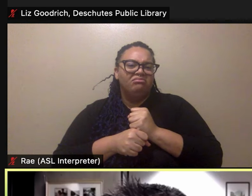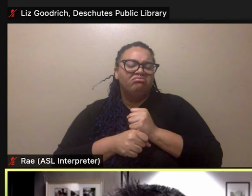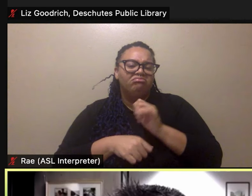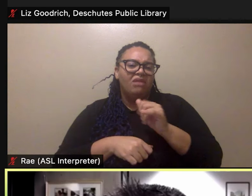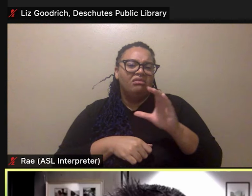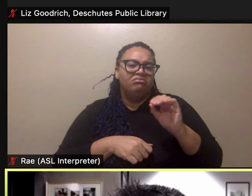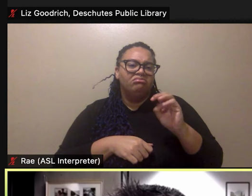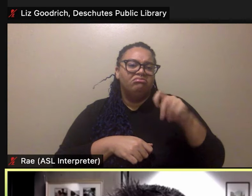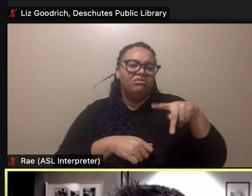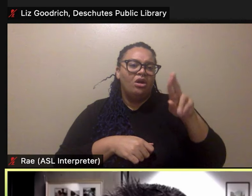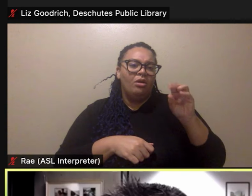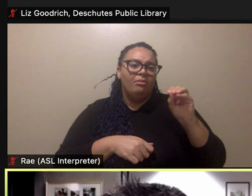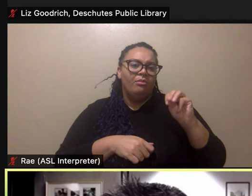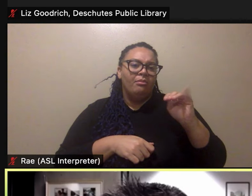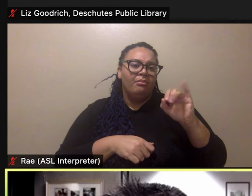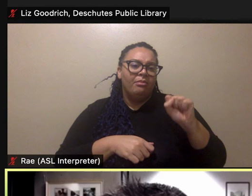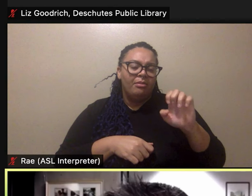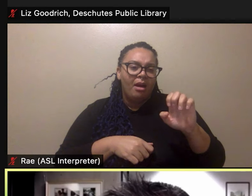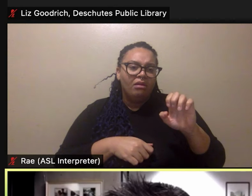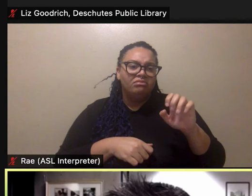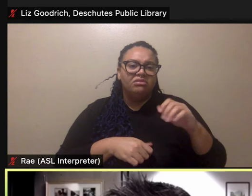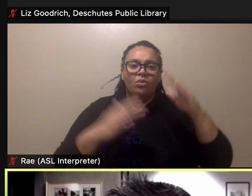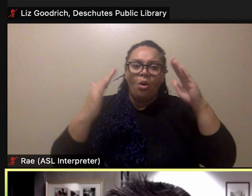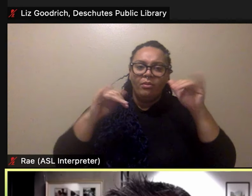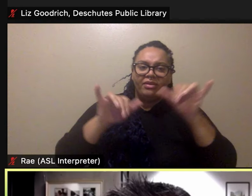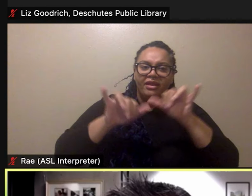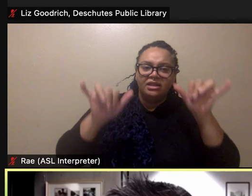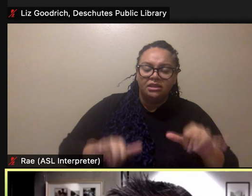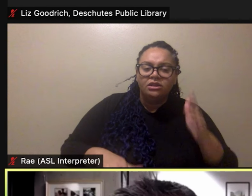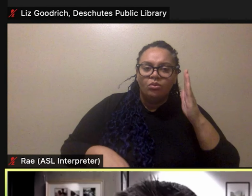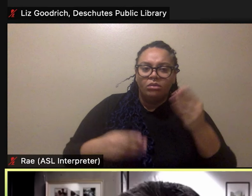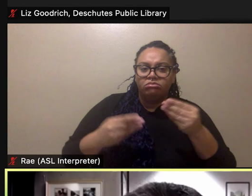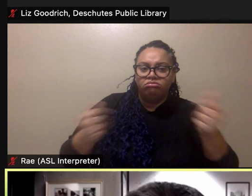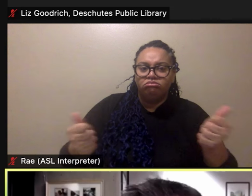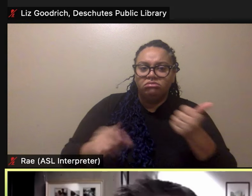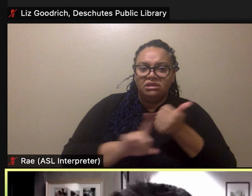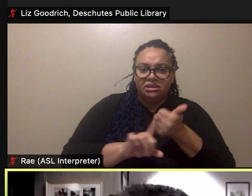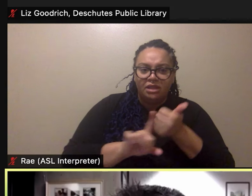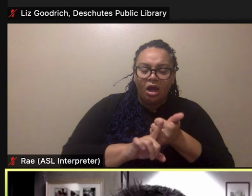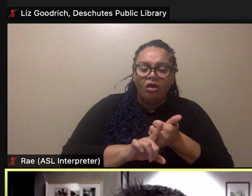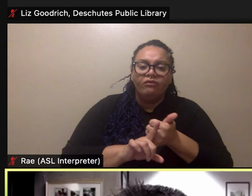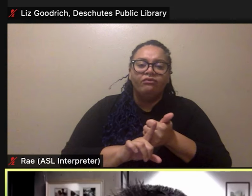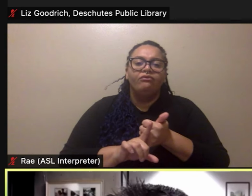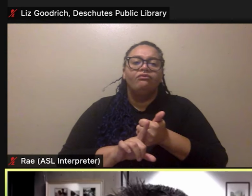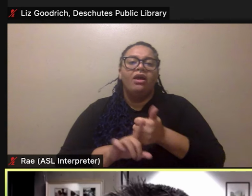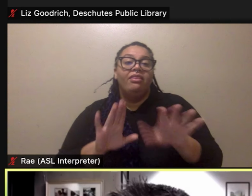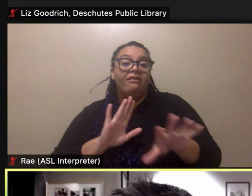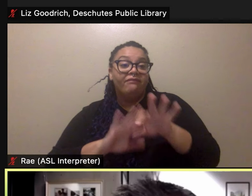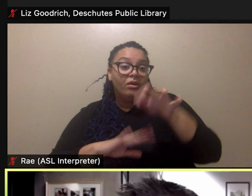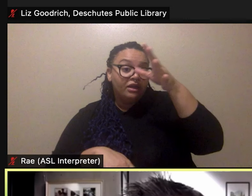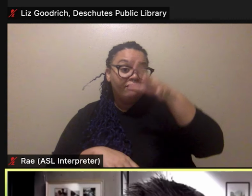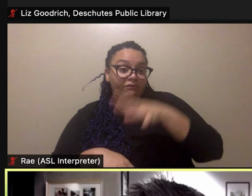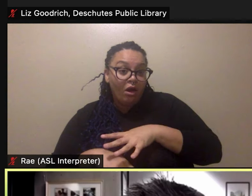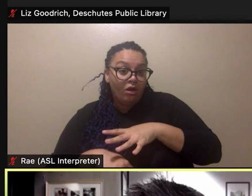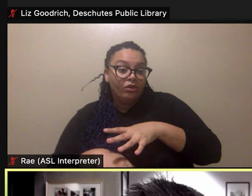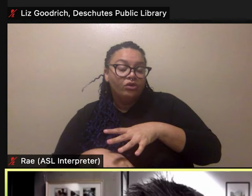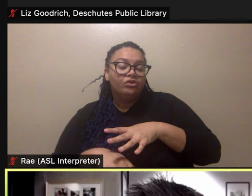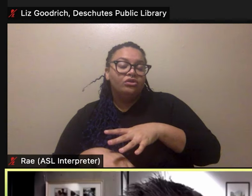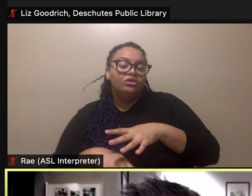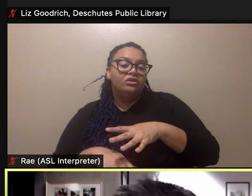of hoped the system would just resolve. A lot of the so-called founding fathers believed that